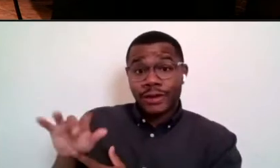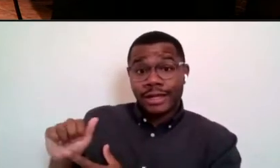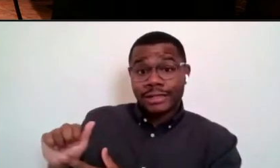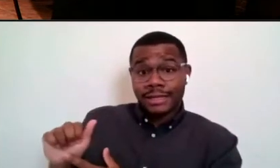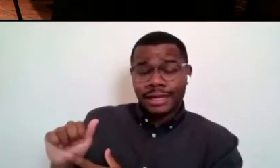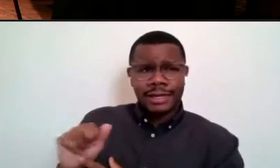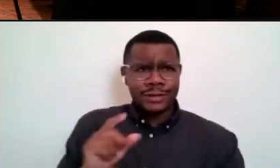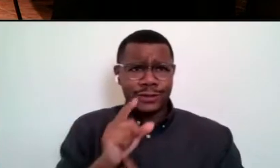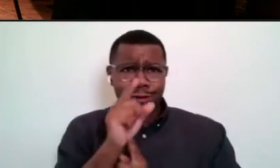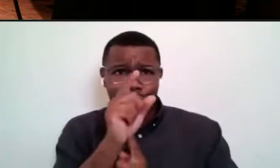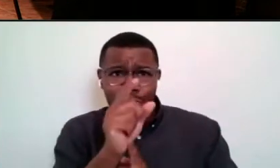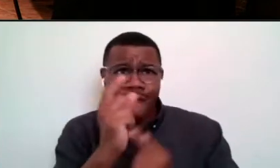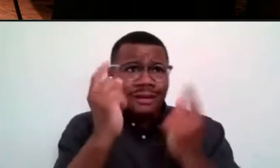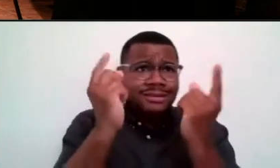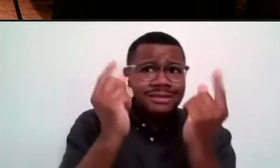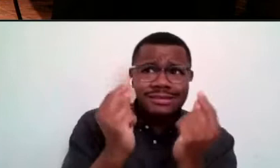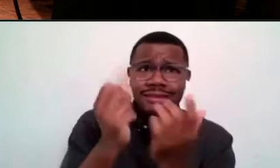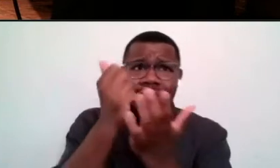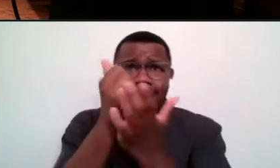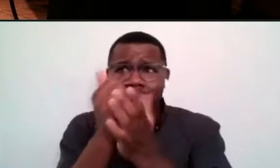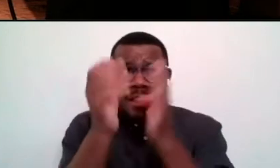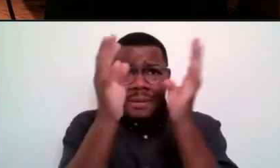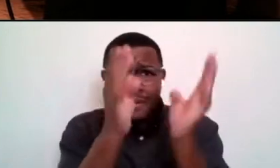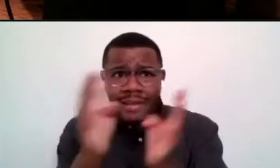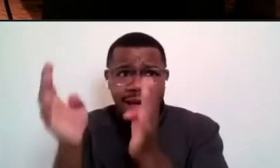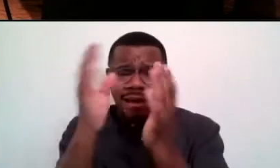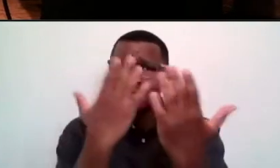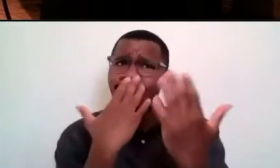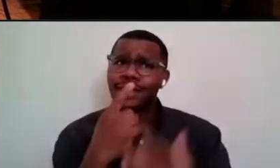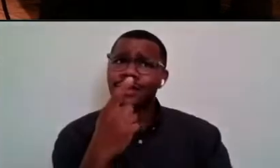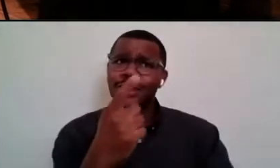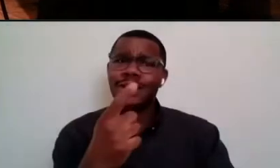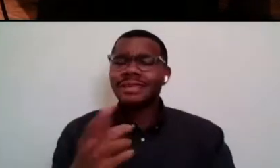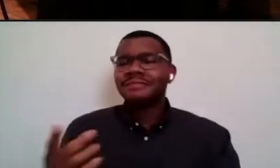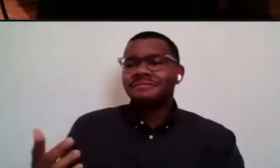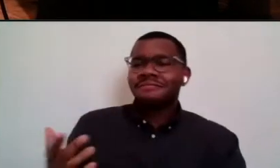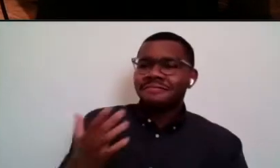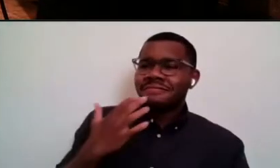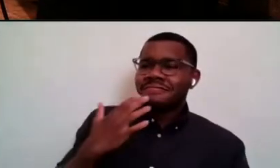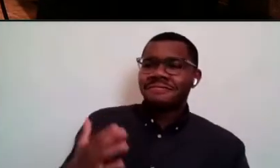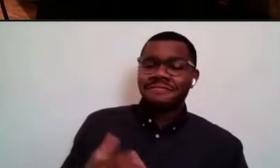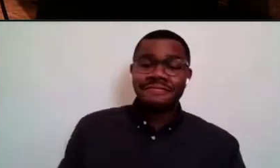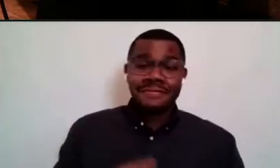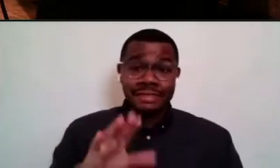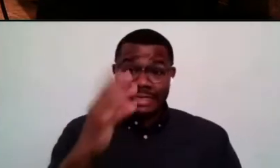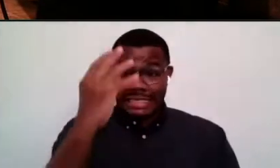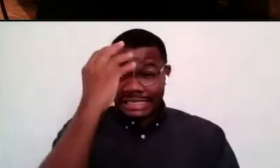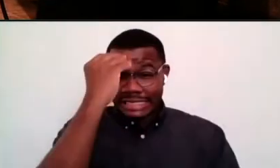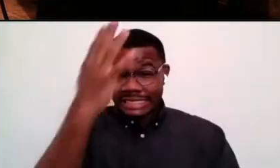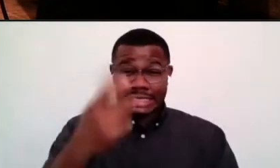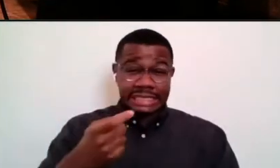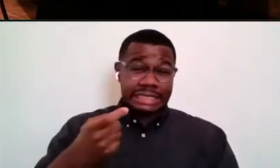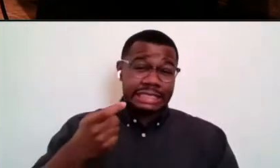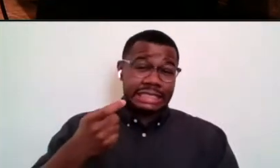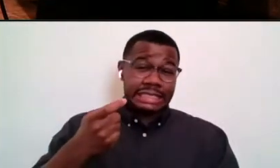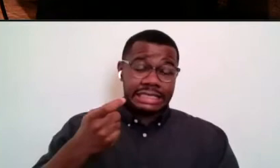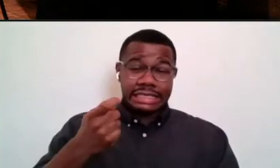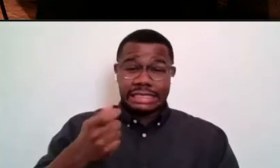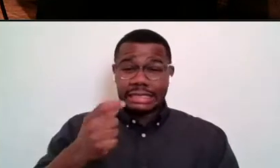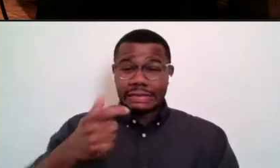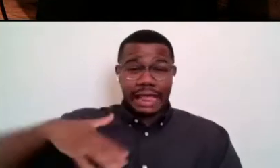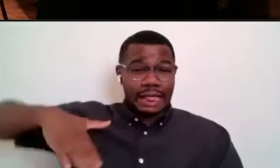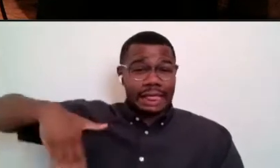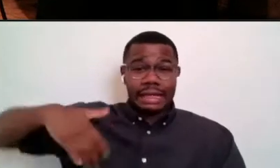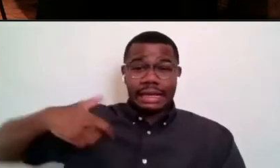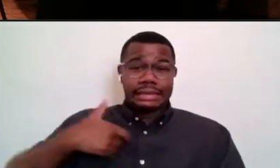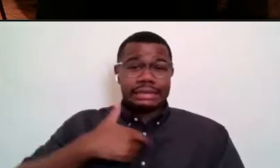So to that, we're running a little behind. Surprise, surprise. Welcome to the experiment. That's what happens when you